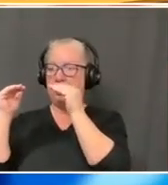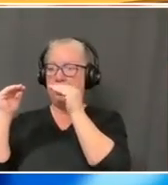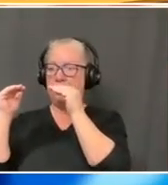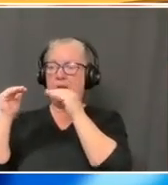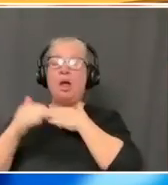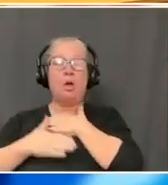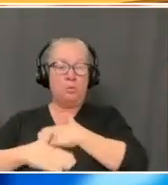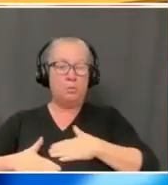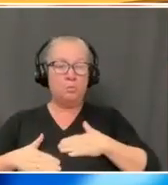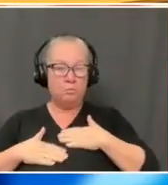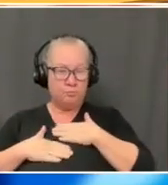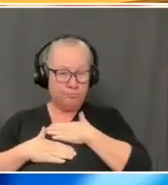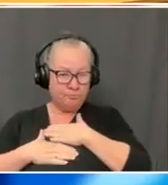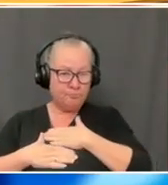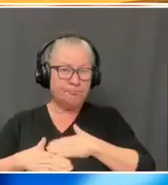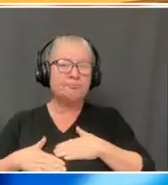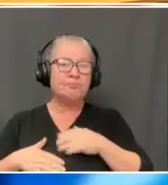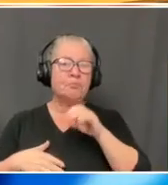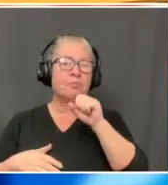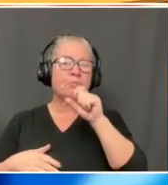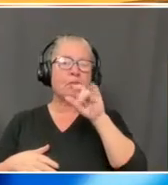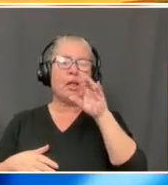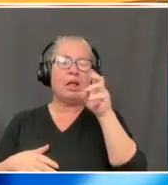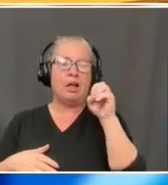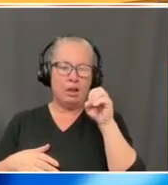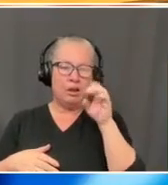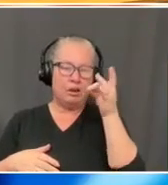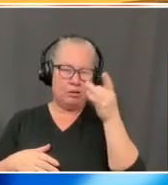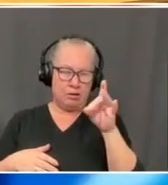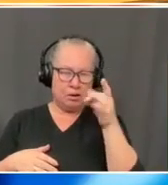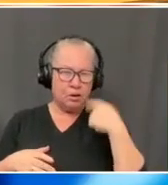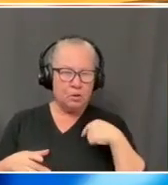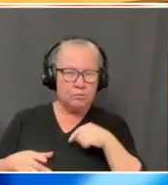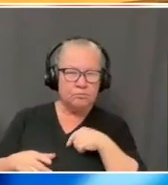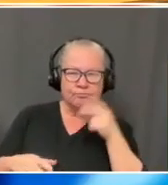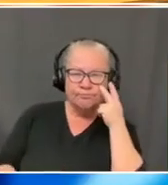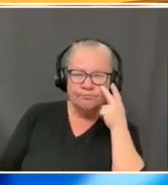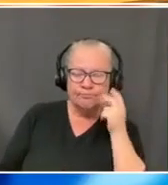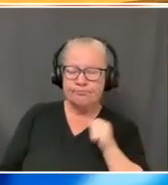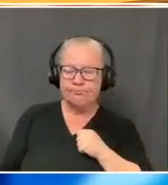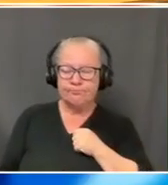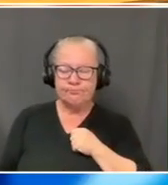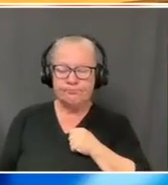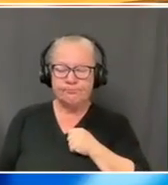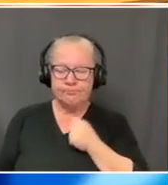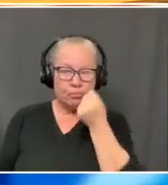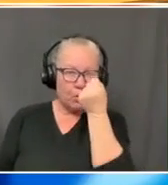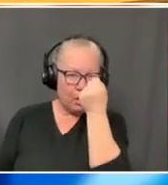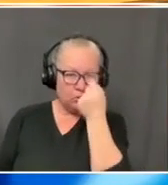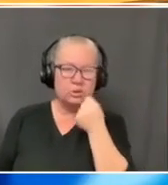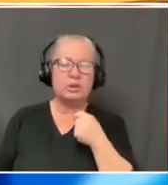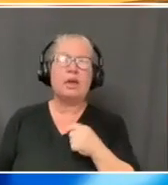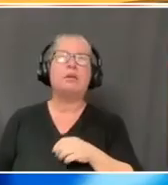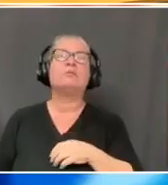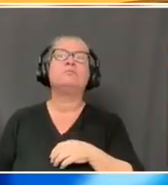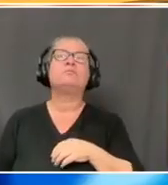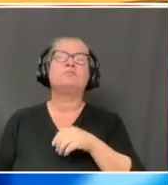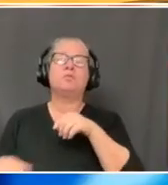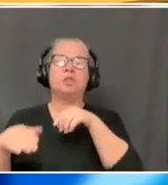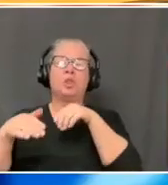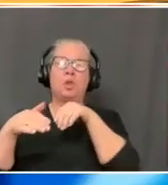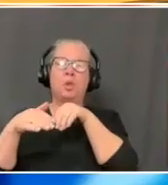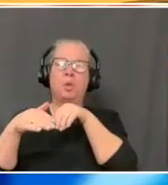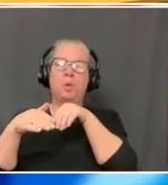coming public. Yeah, we've looked at this for a little bit internally, and I understand that enrollment is the largest reason for which the budgets